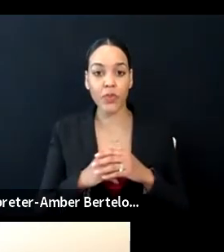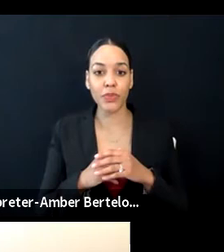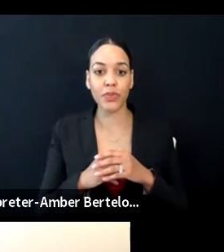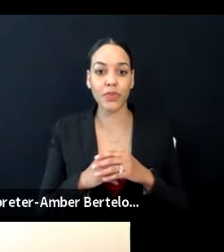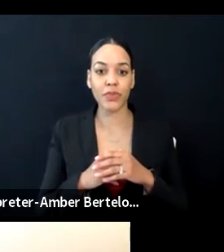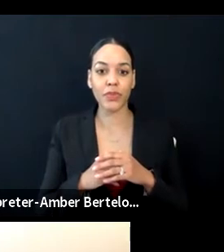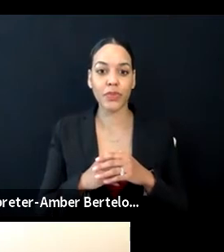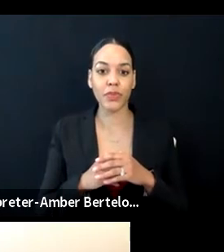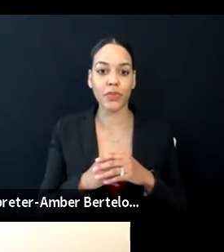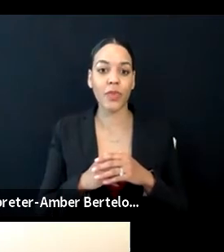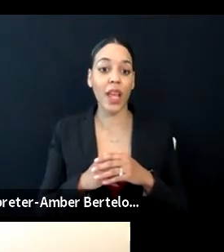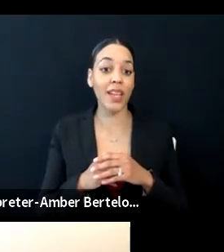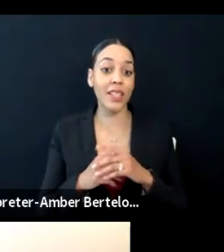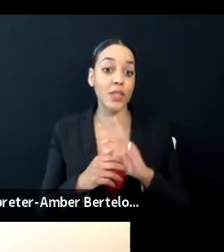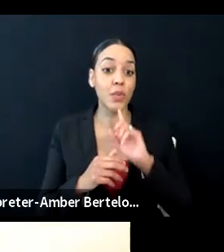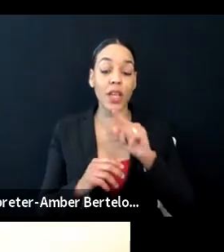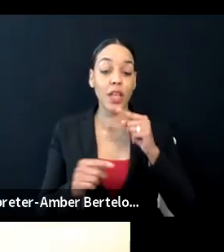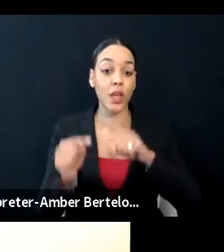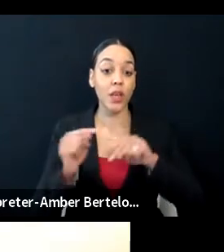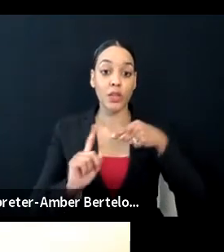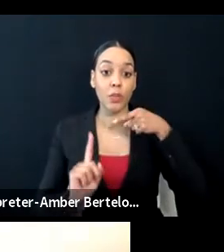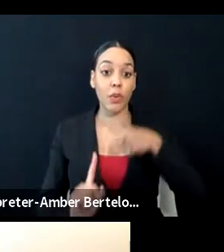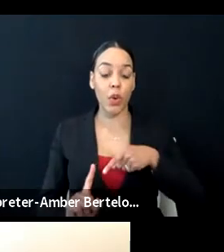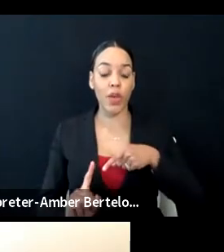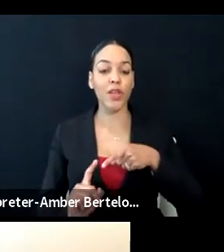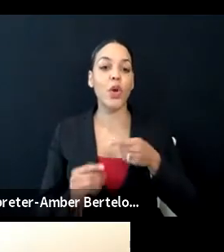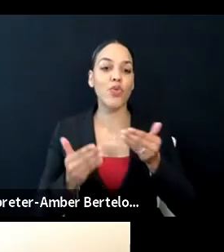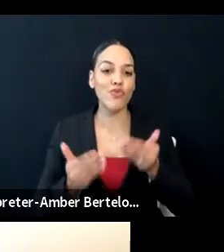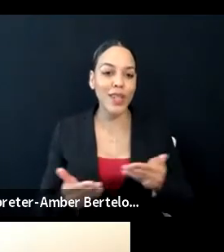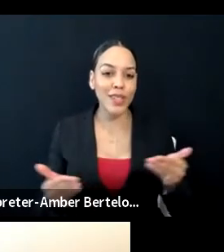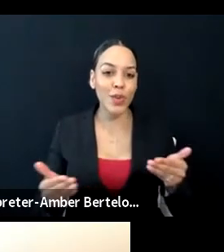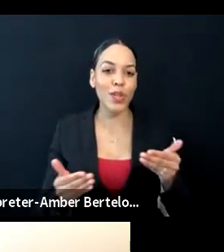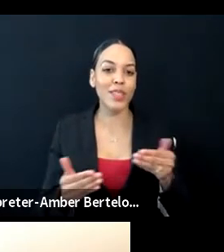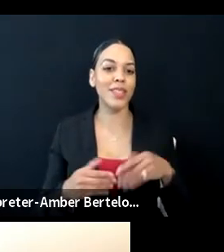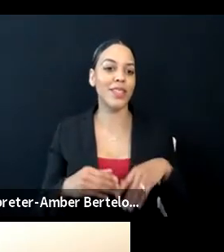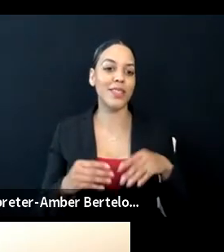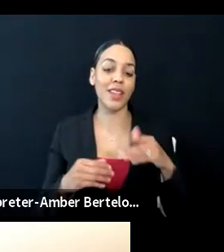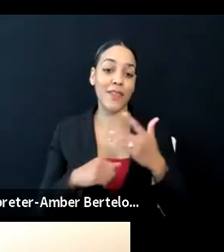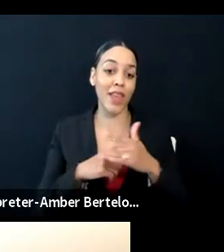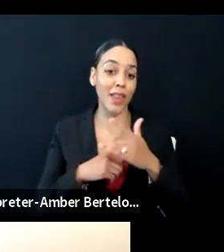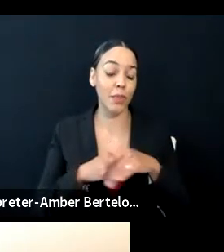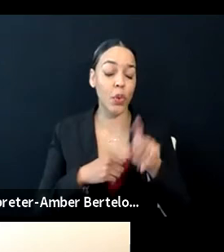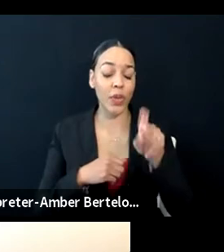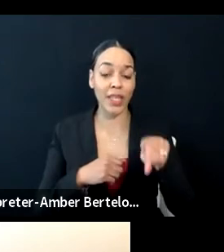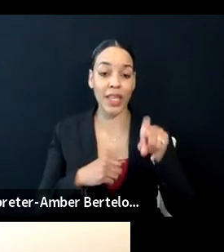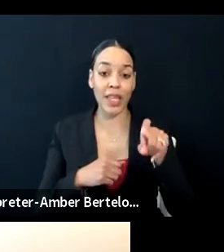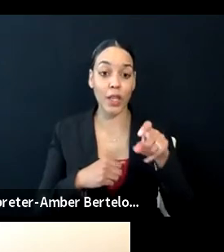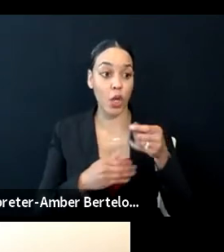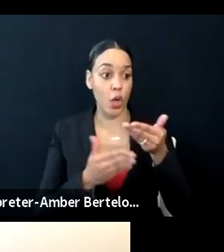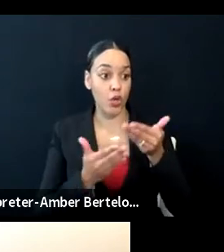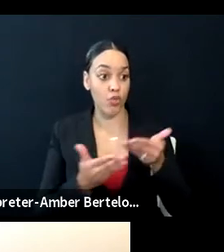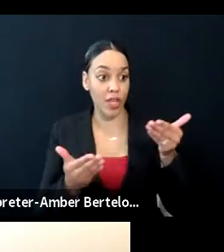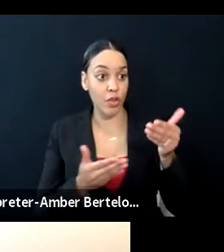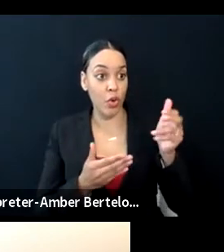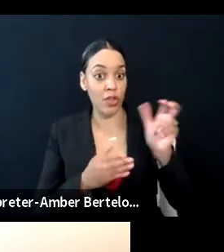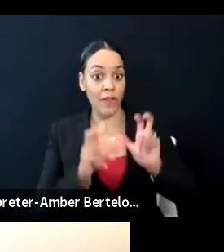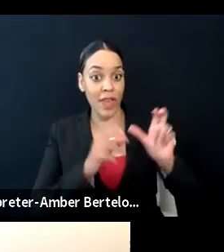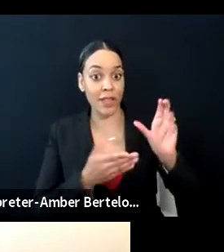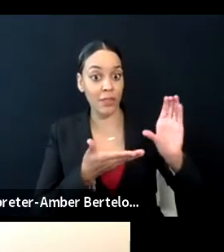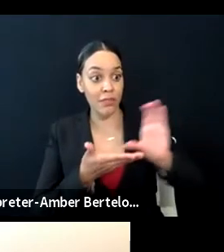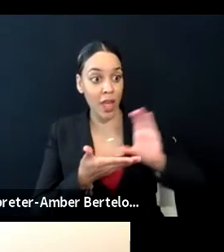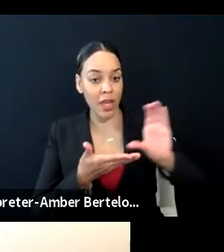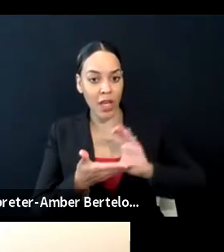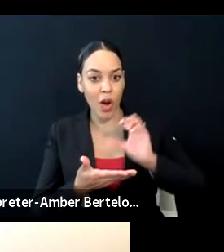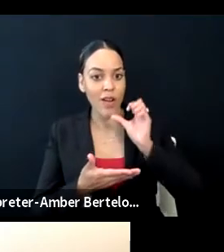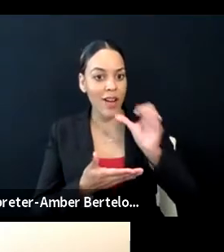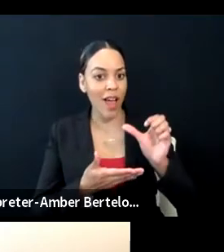So sources, we need the resources, and they're not coming to us and enough. And we always